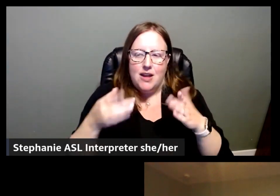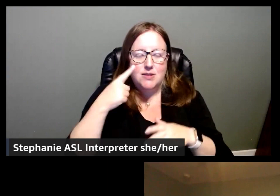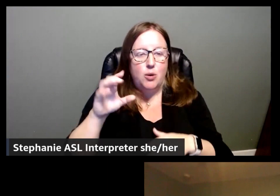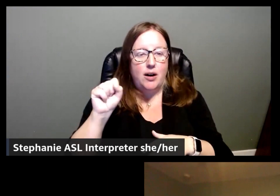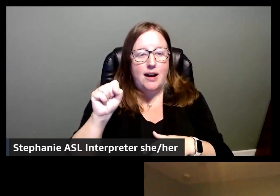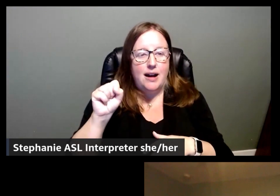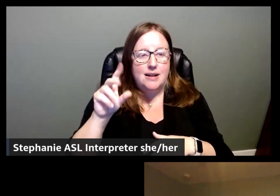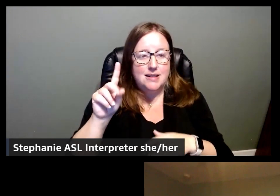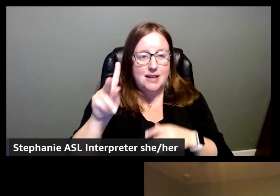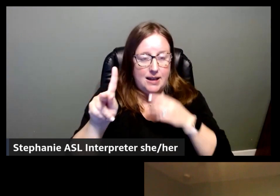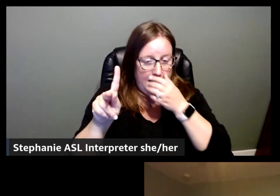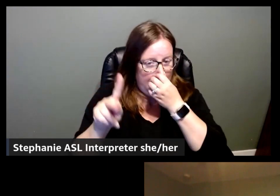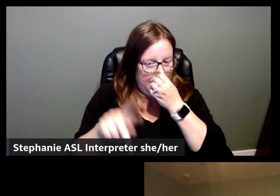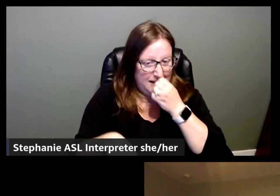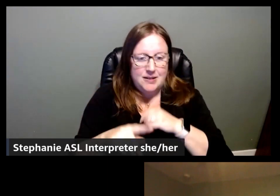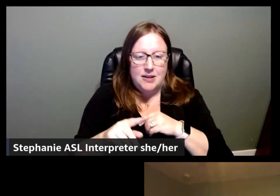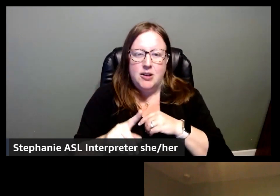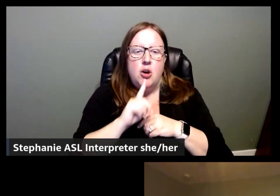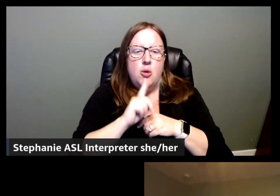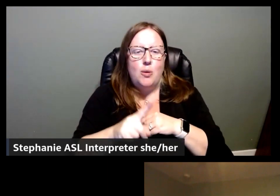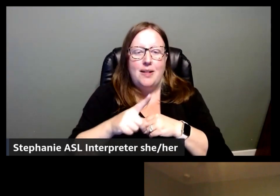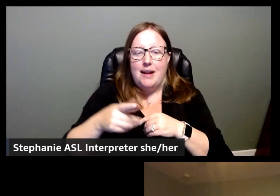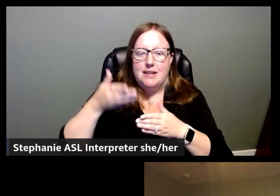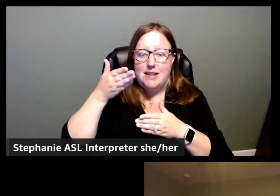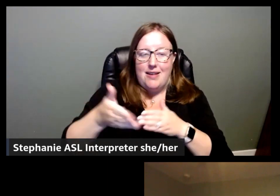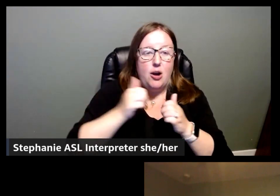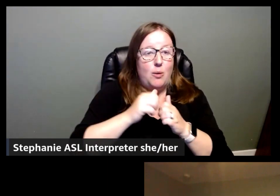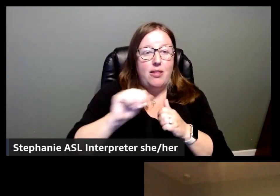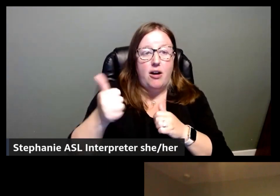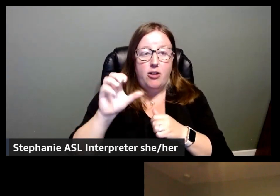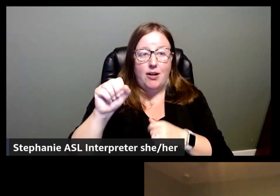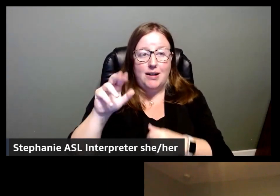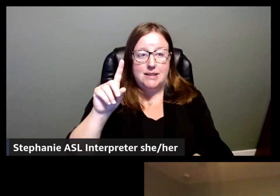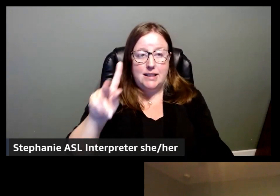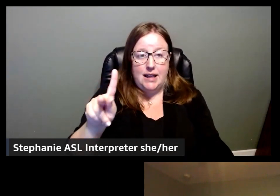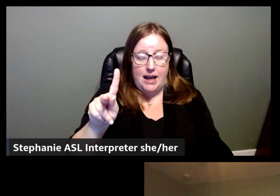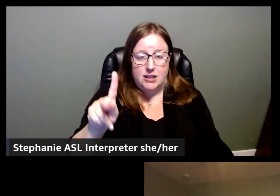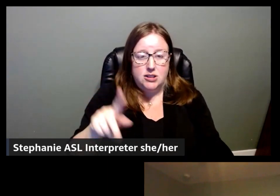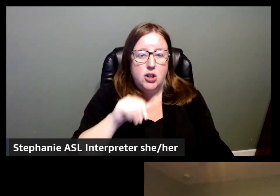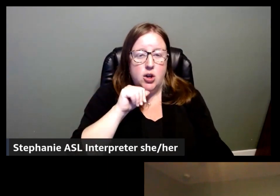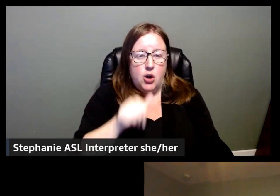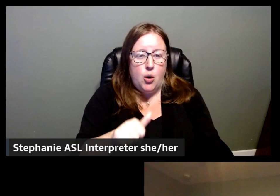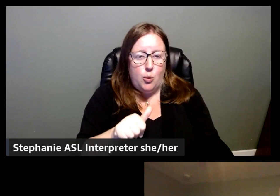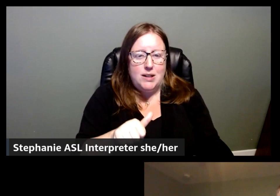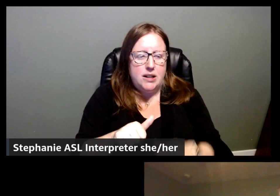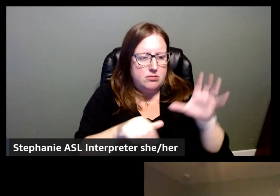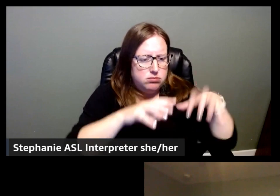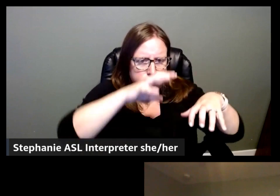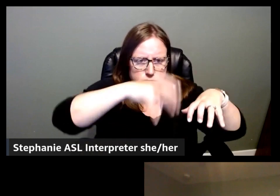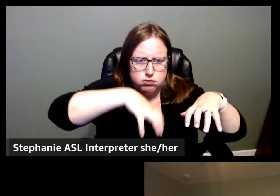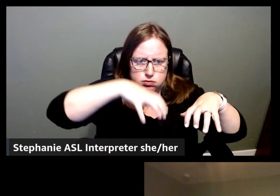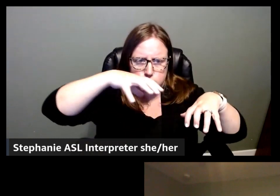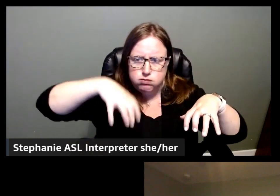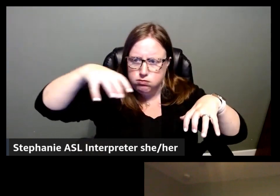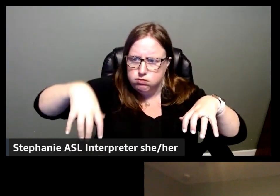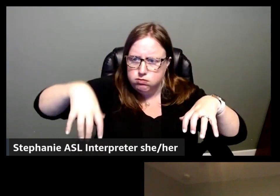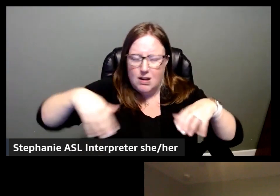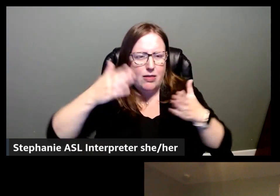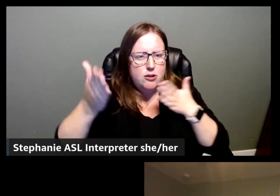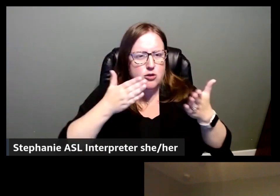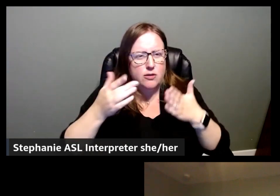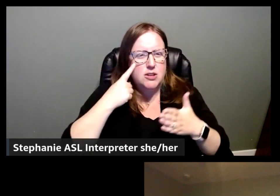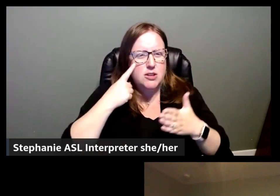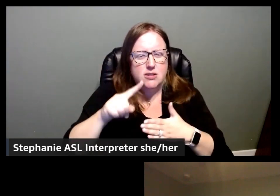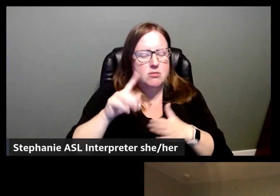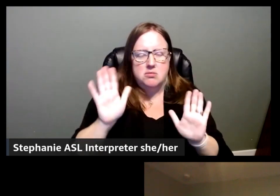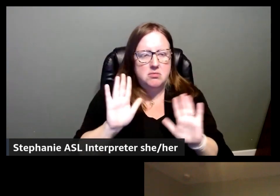it's a first-class SDK. It sits right alongside all our other SDKs. We didn't curate our services, so here are the services that are right for an SAP